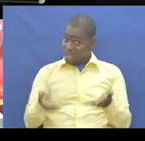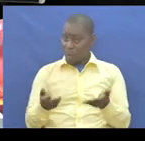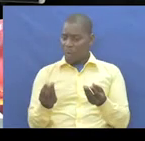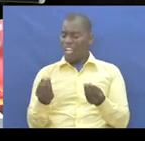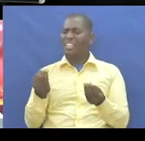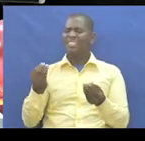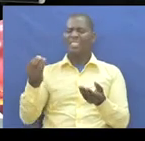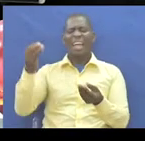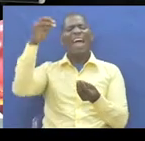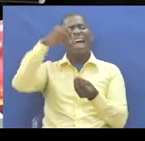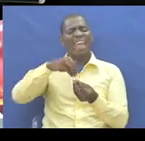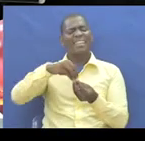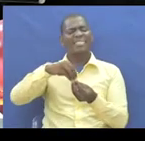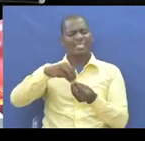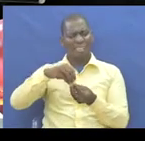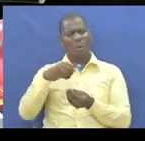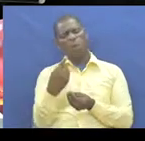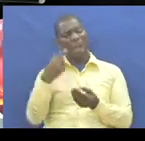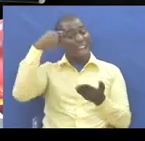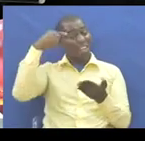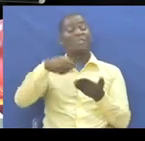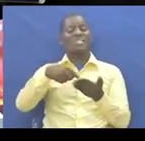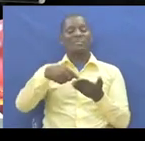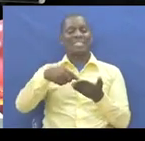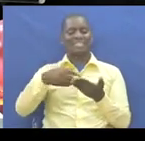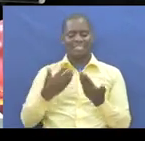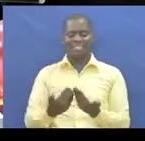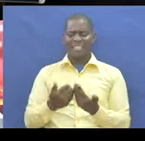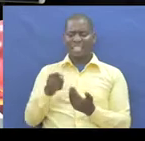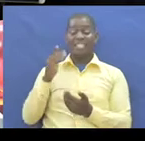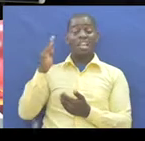which was in motion, then it changed the direction. But